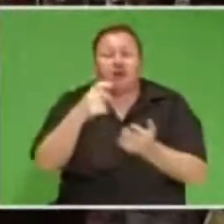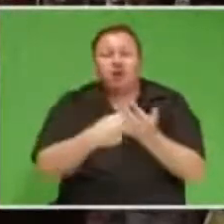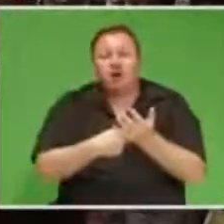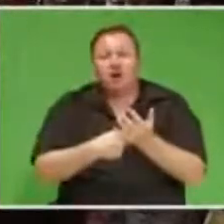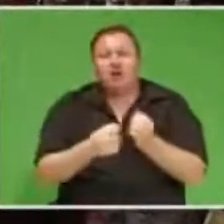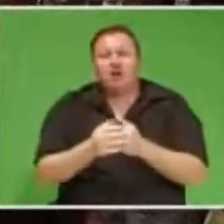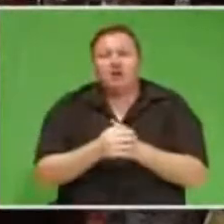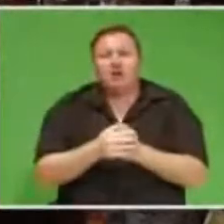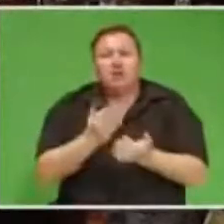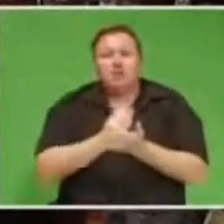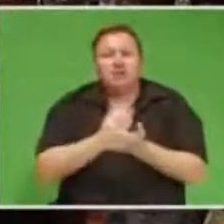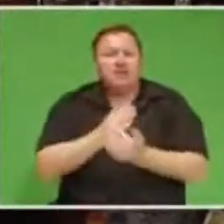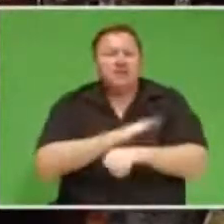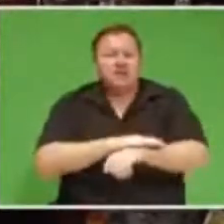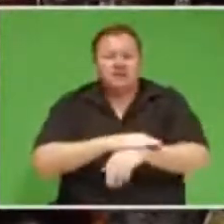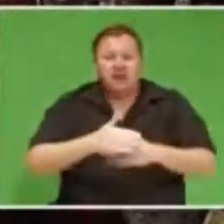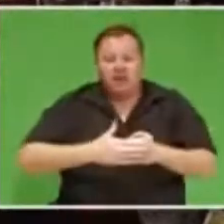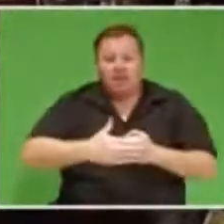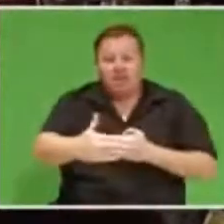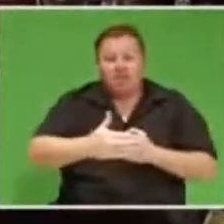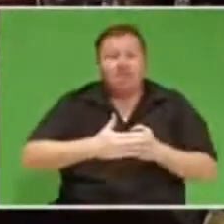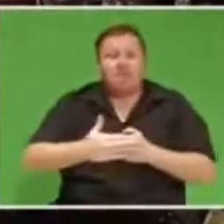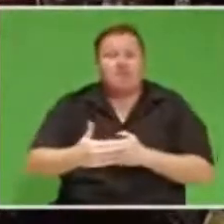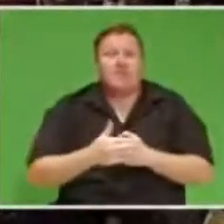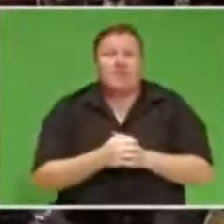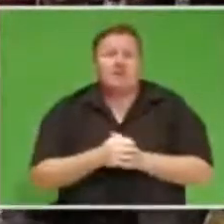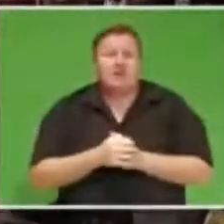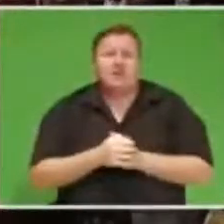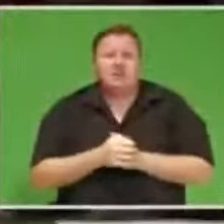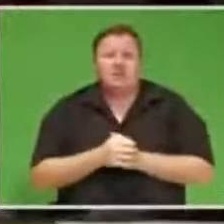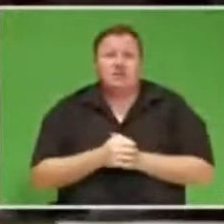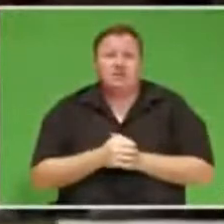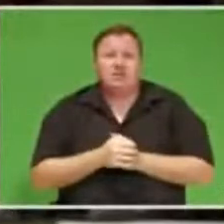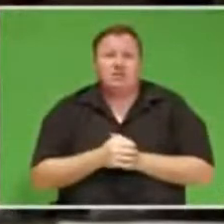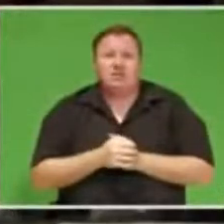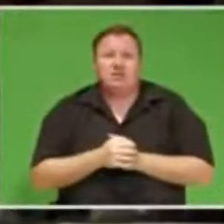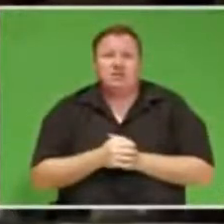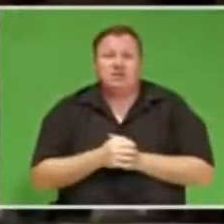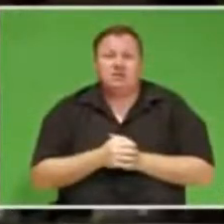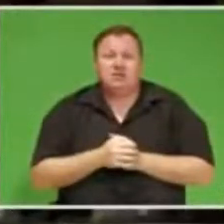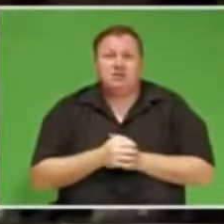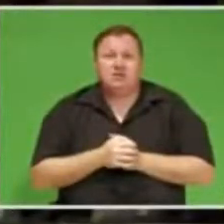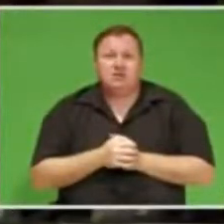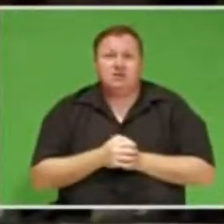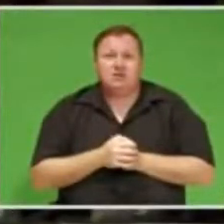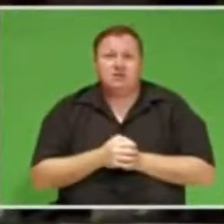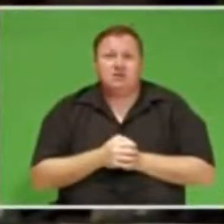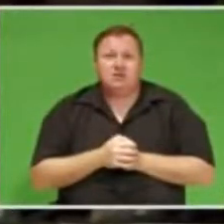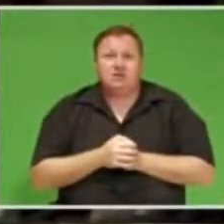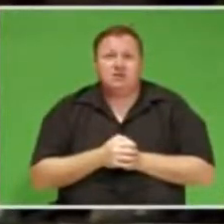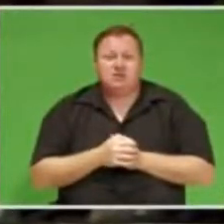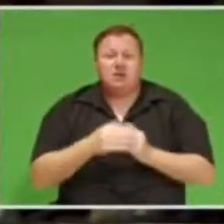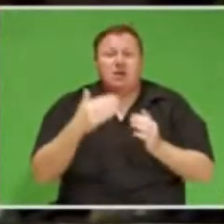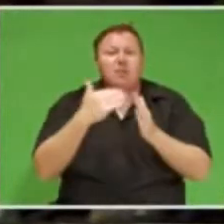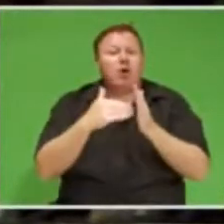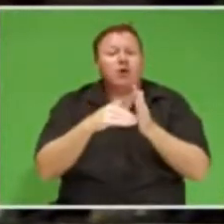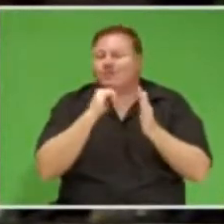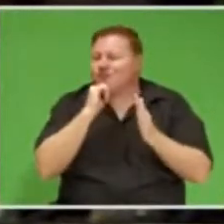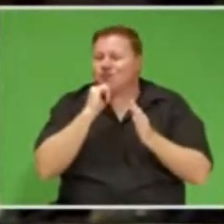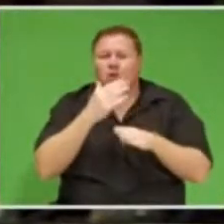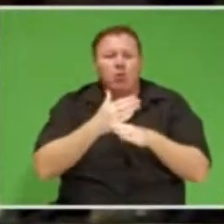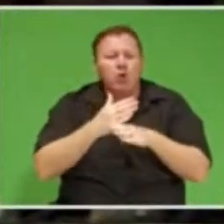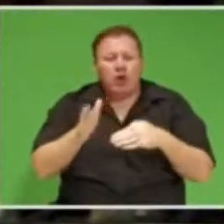term, if we deal with the overlapping mandates, close ineffective programs,